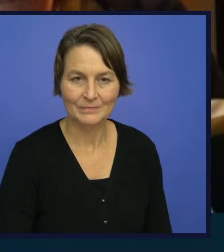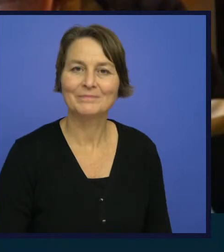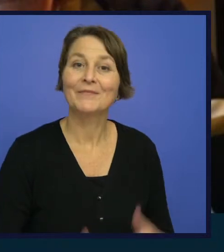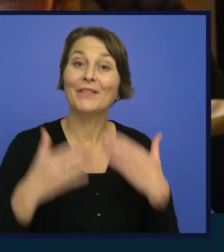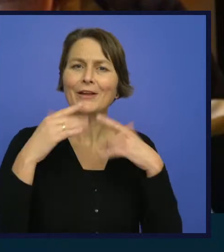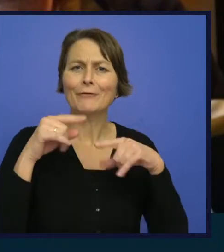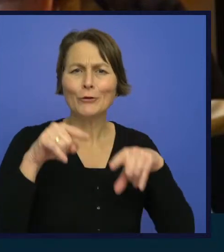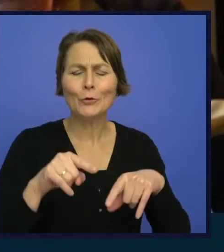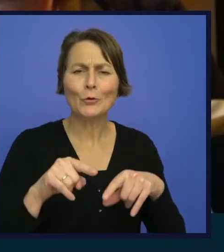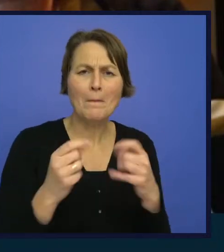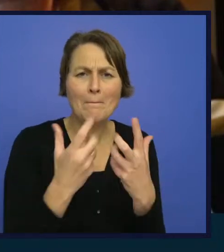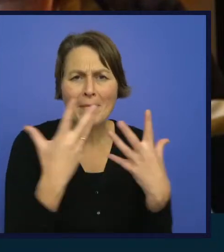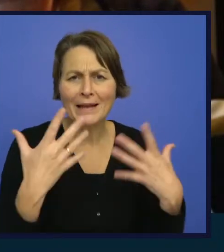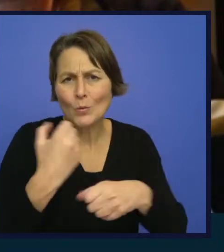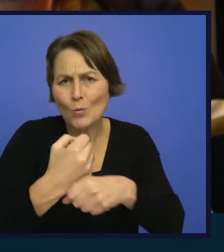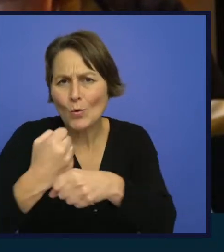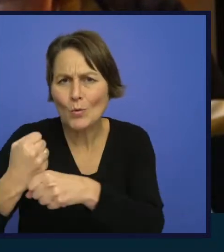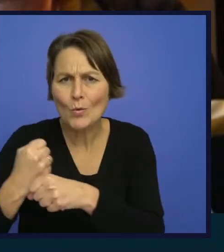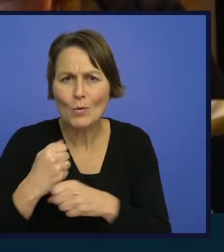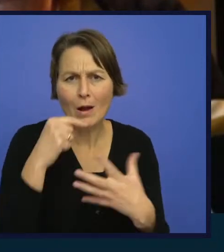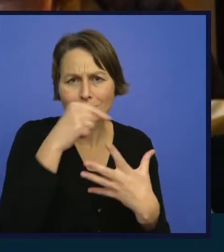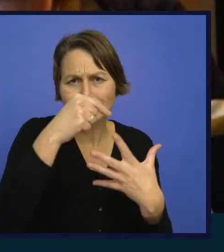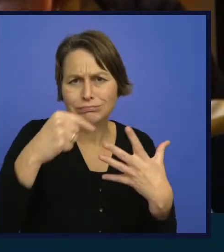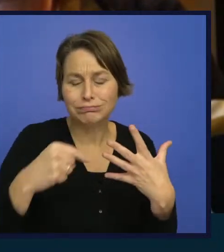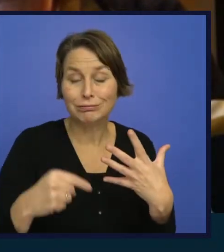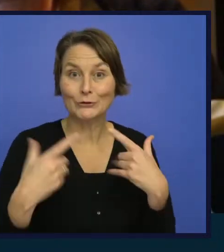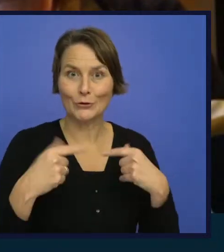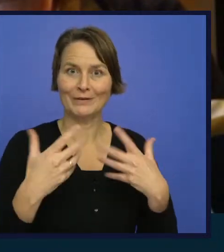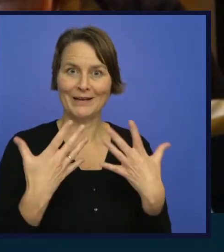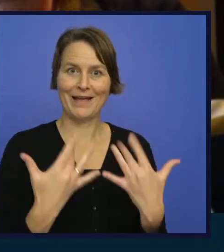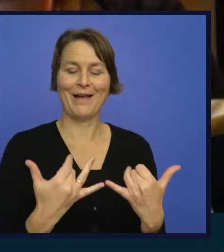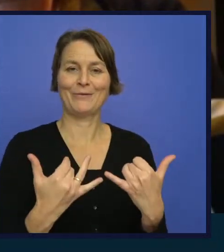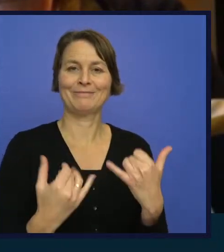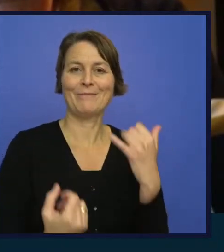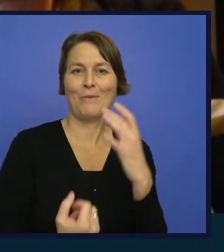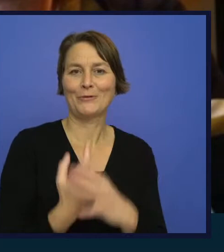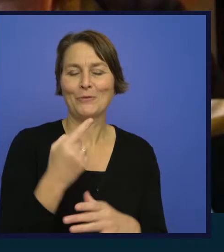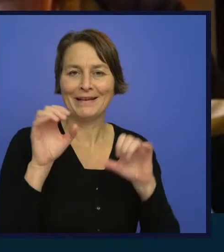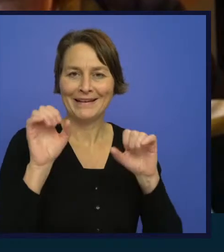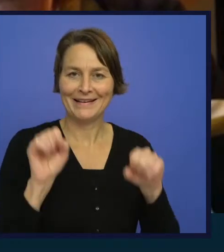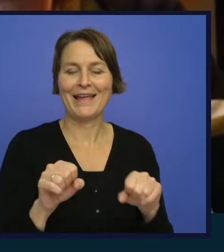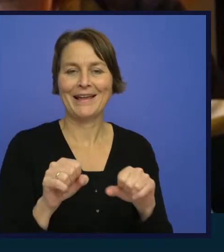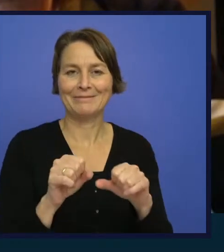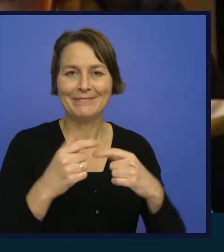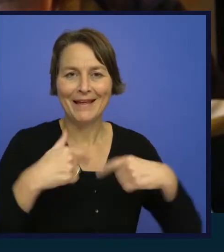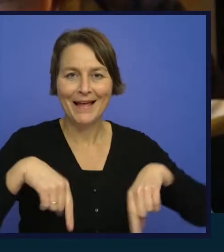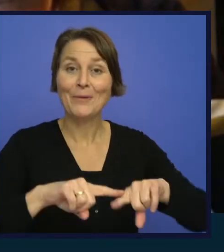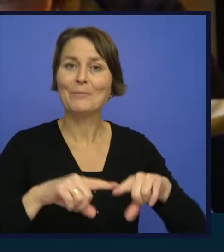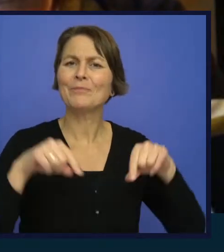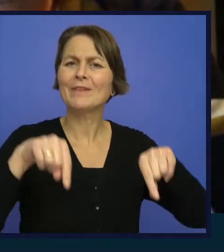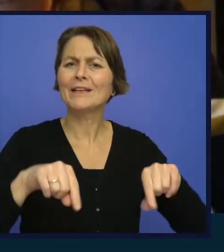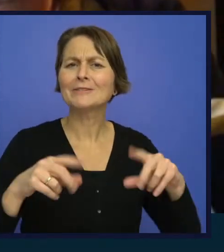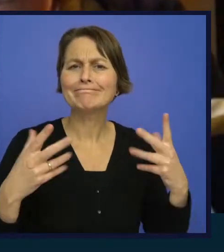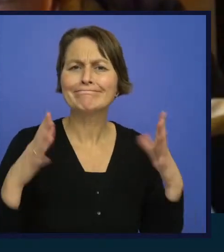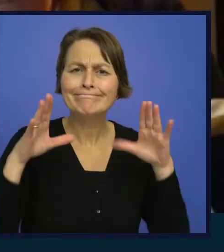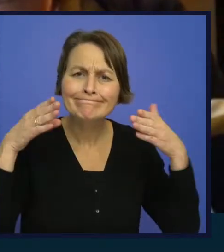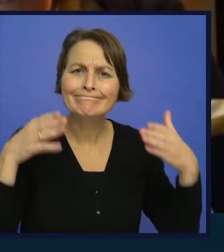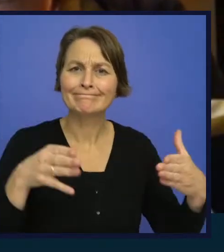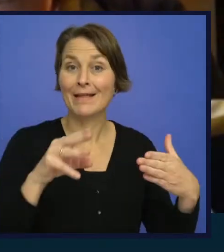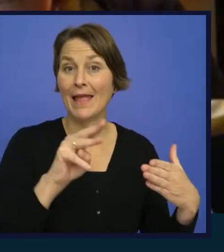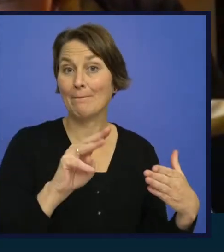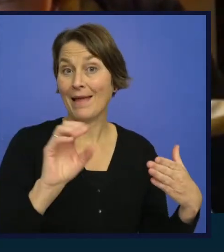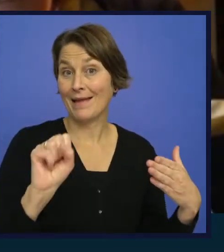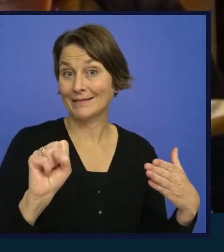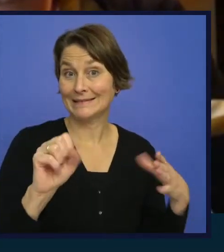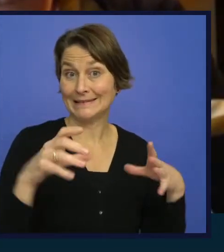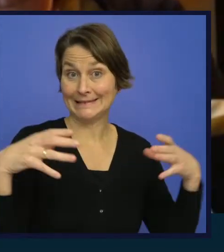this. And at 8, we have Ida Bergum, who is doing a session on analytics and insights in Microsoft Teams using Power BI.